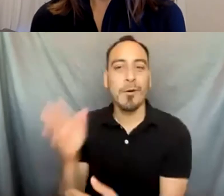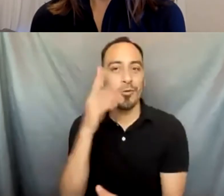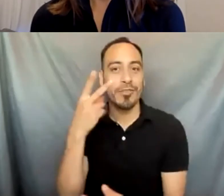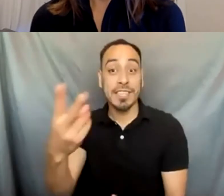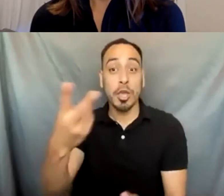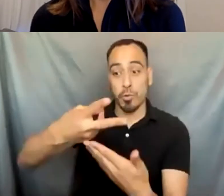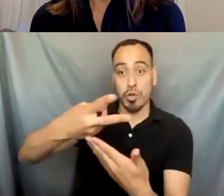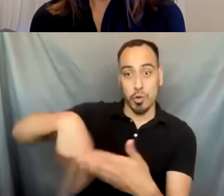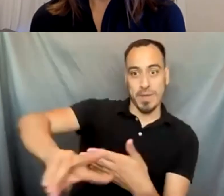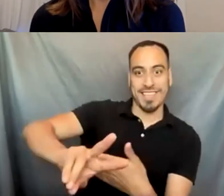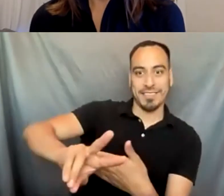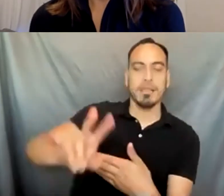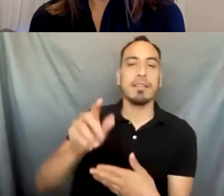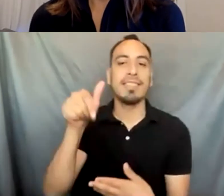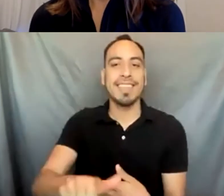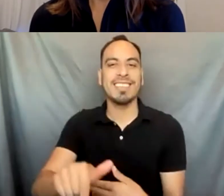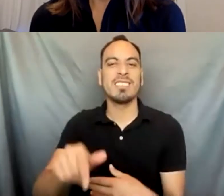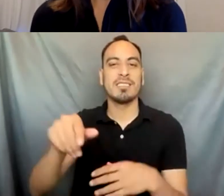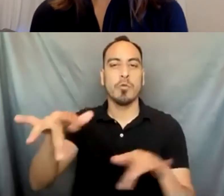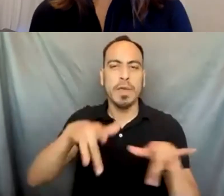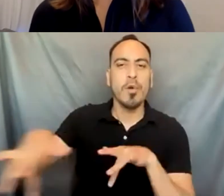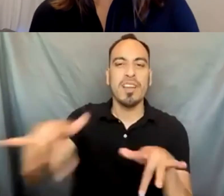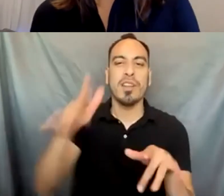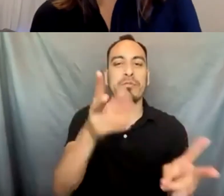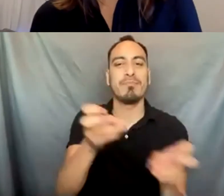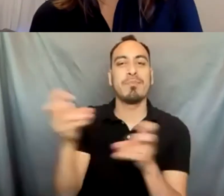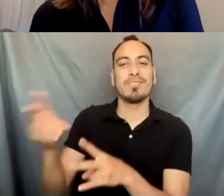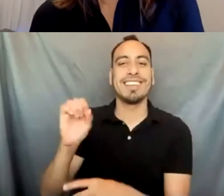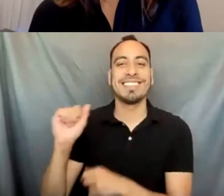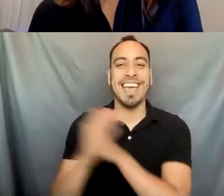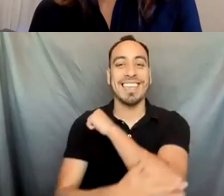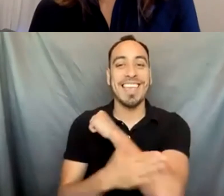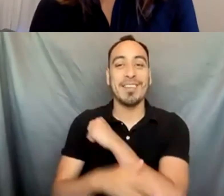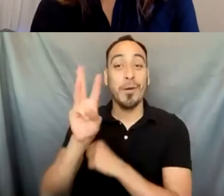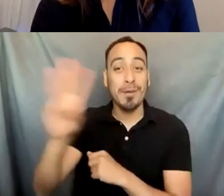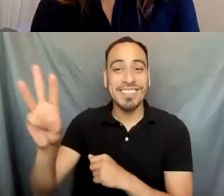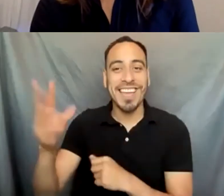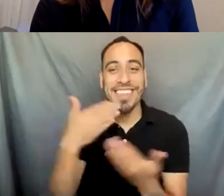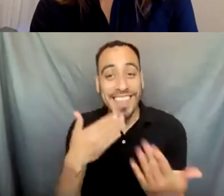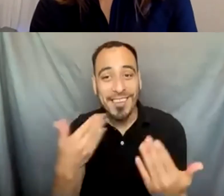recording onto our Sac County website. So thank you. Have a good night, everyone.